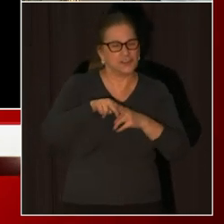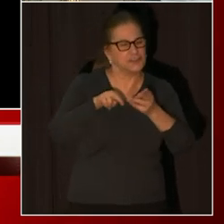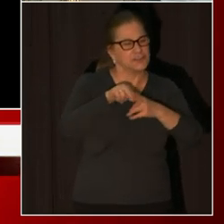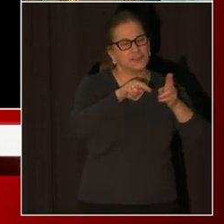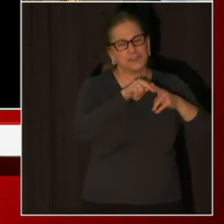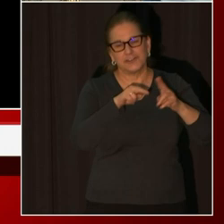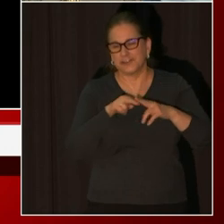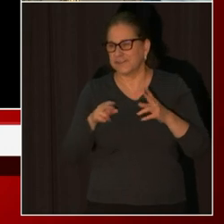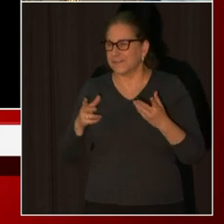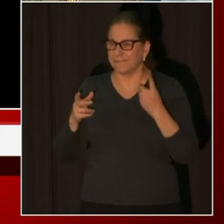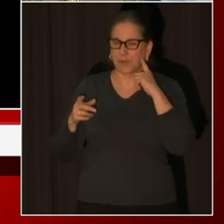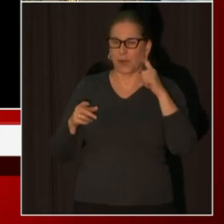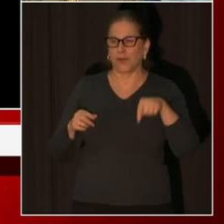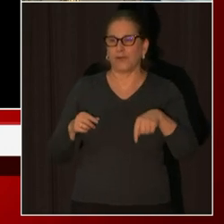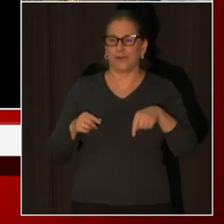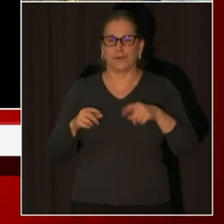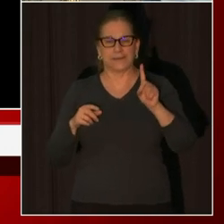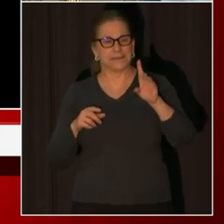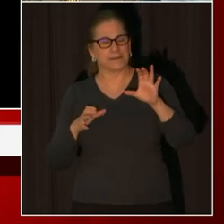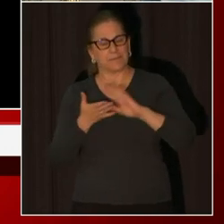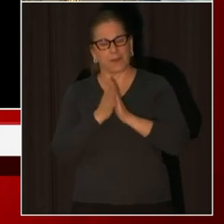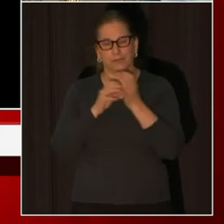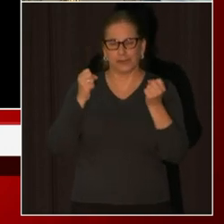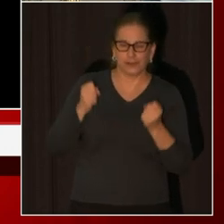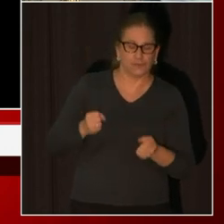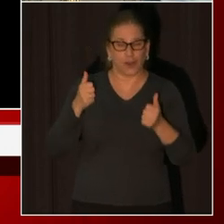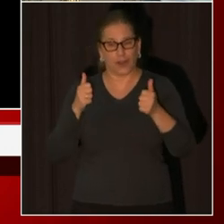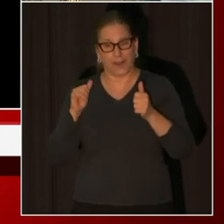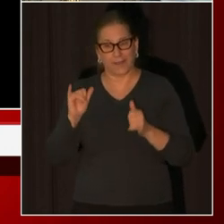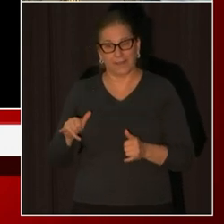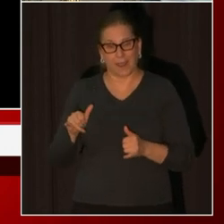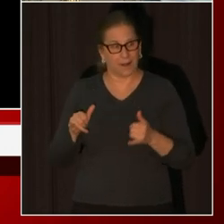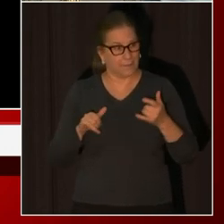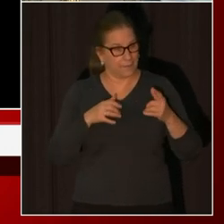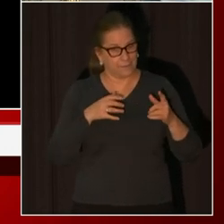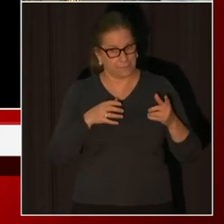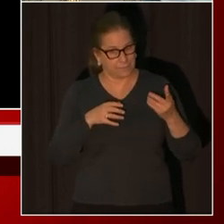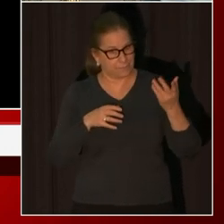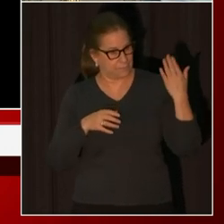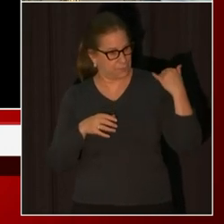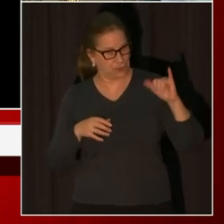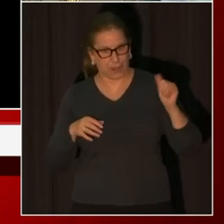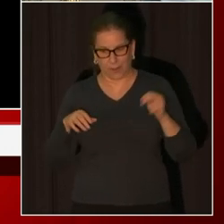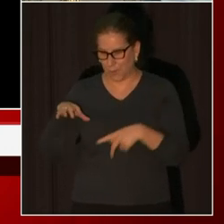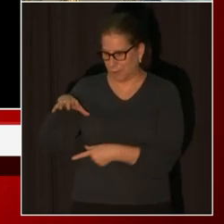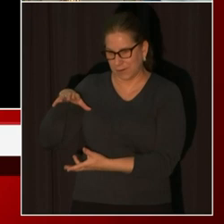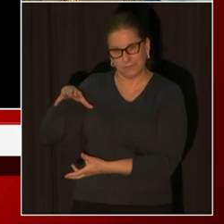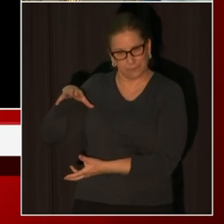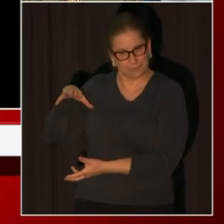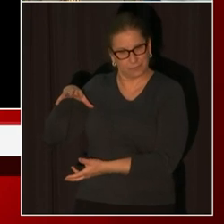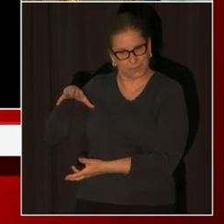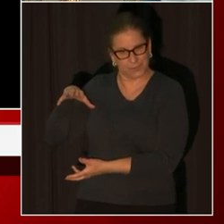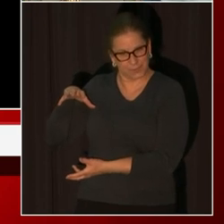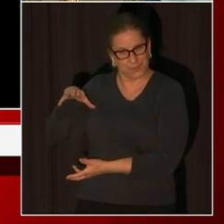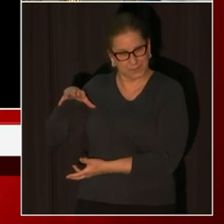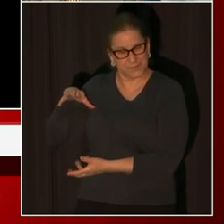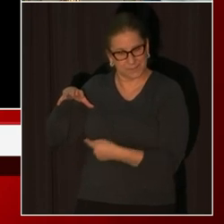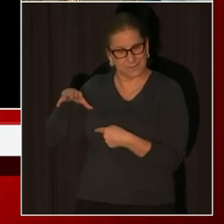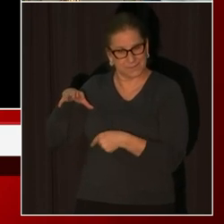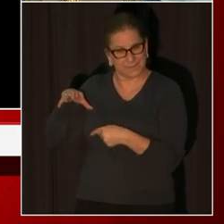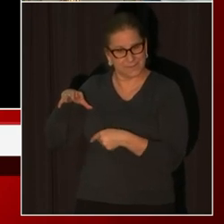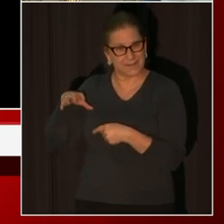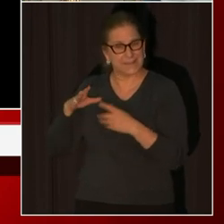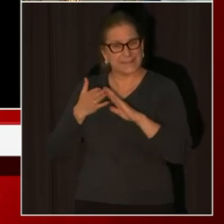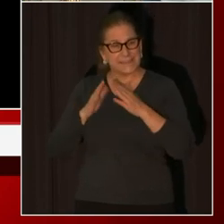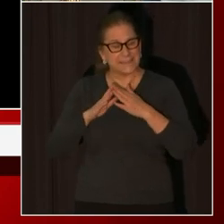strong. That milestone was a long time in coming and one that taxpayers and city leaders worked